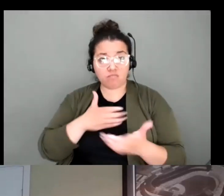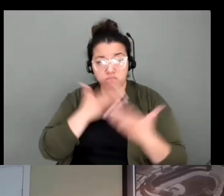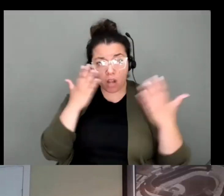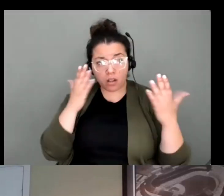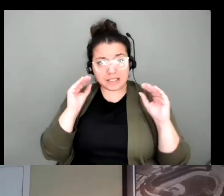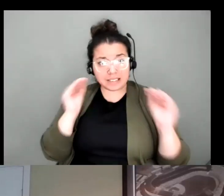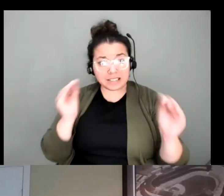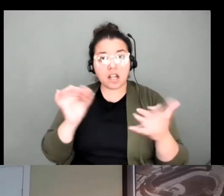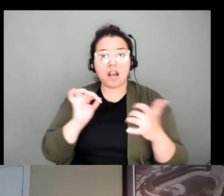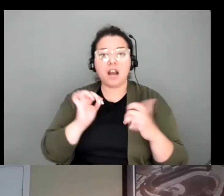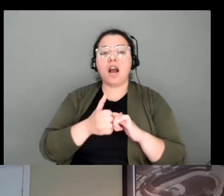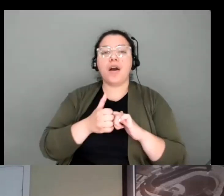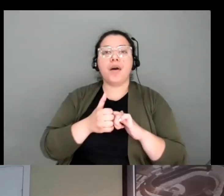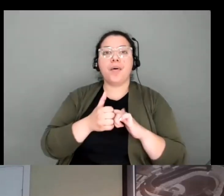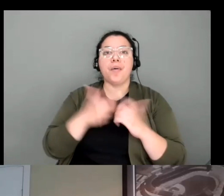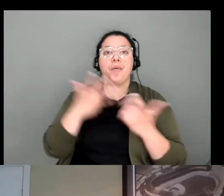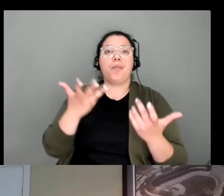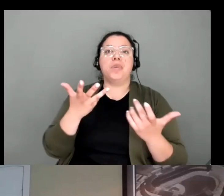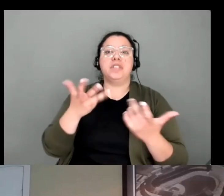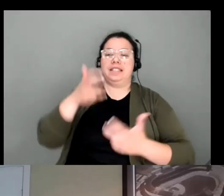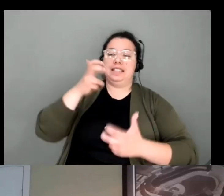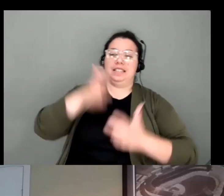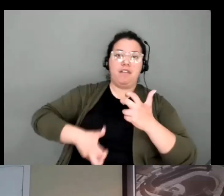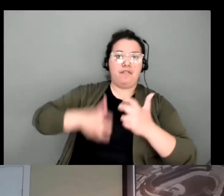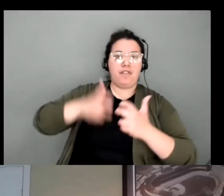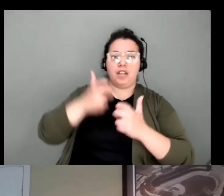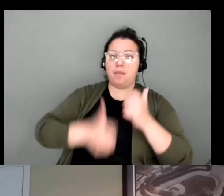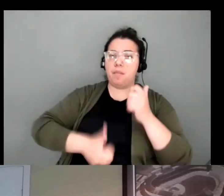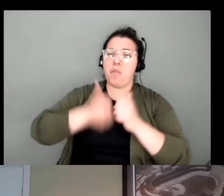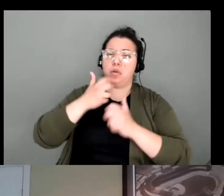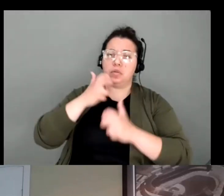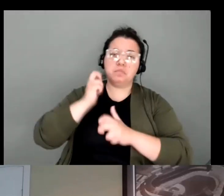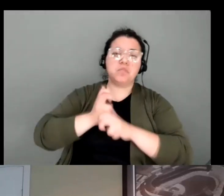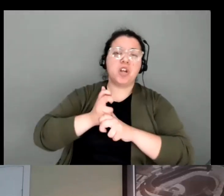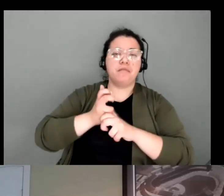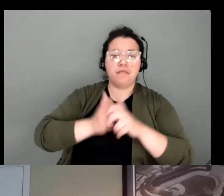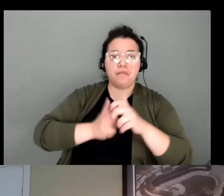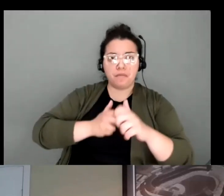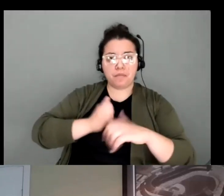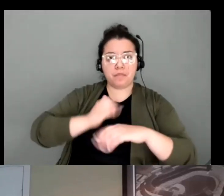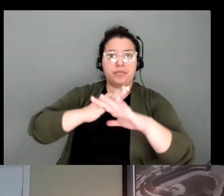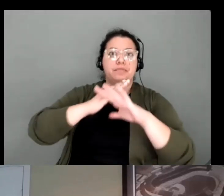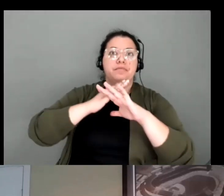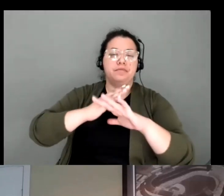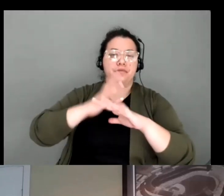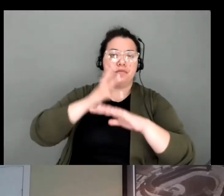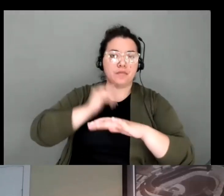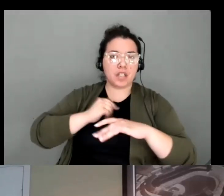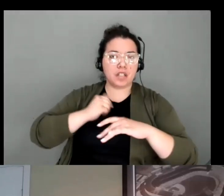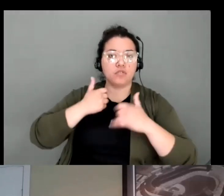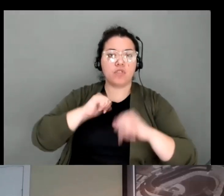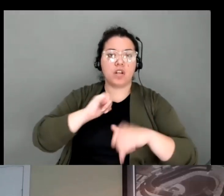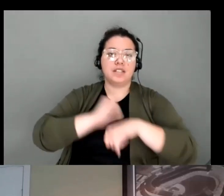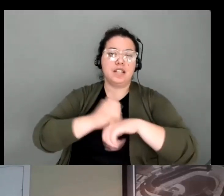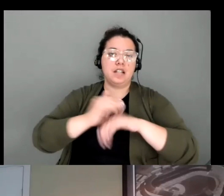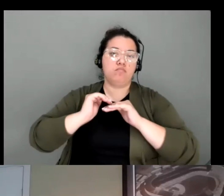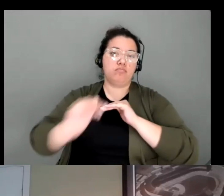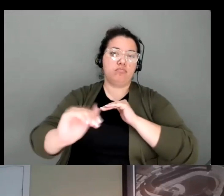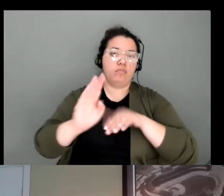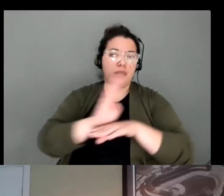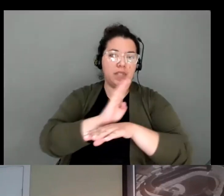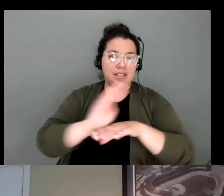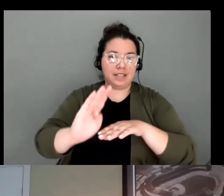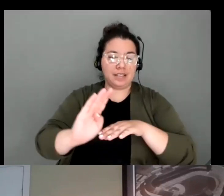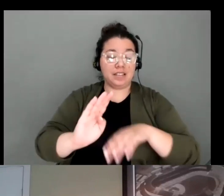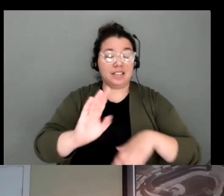yourself going to a spot where, you can sort of have a year-over-year business you can depend on? Definitely the hardest